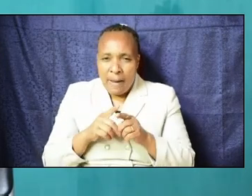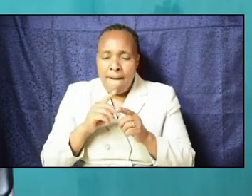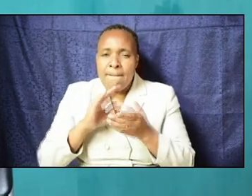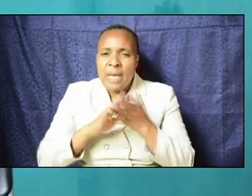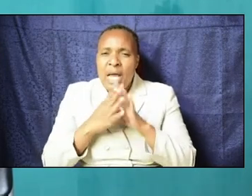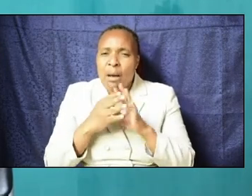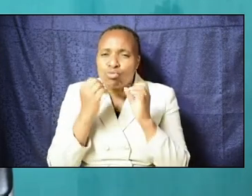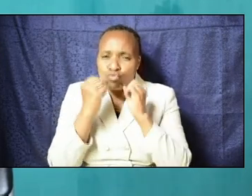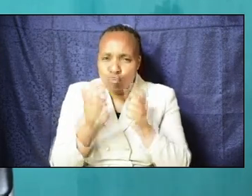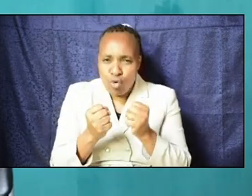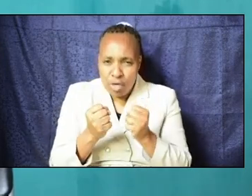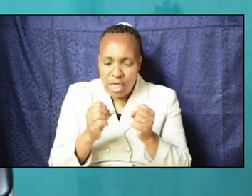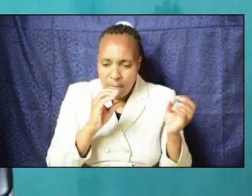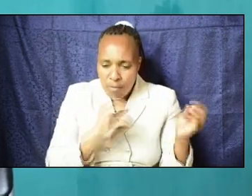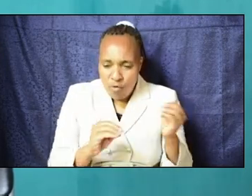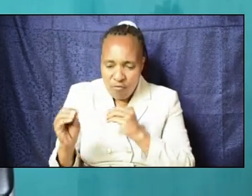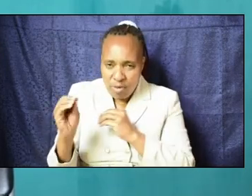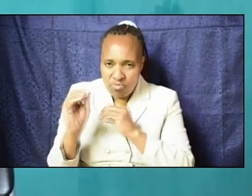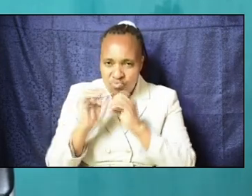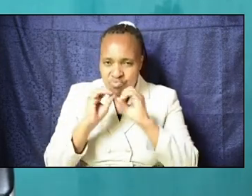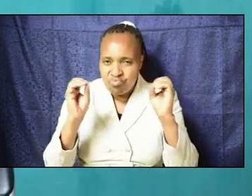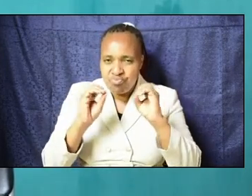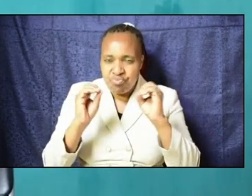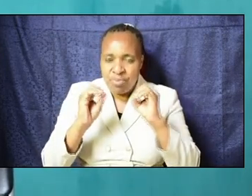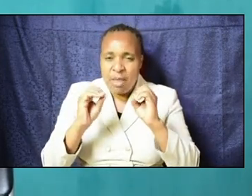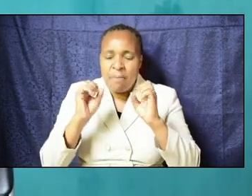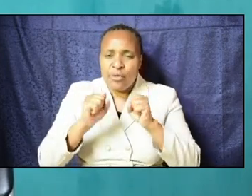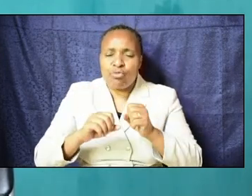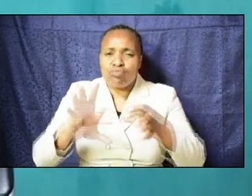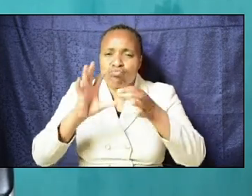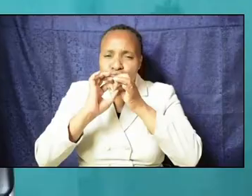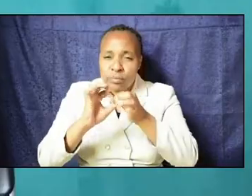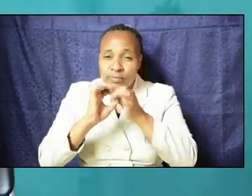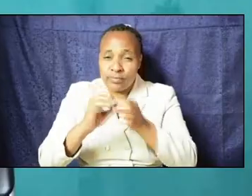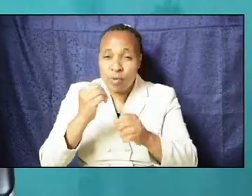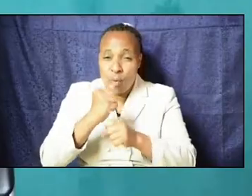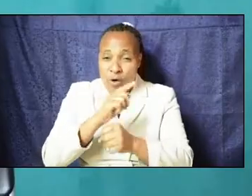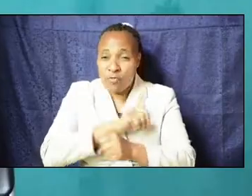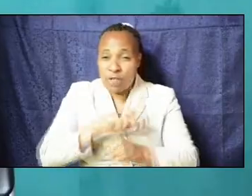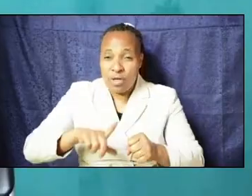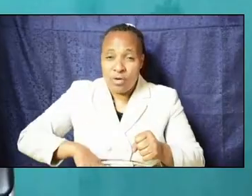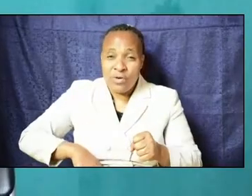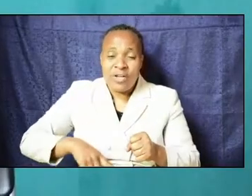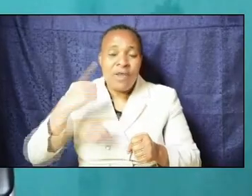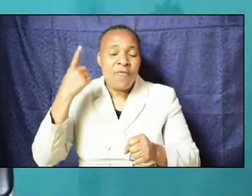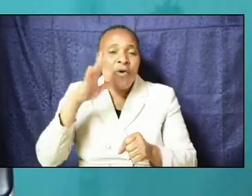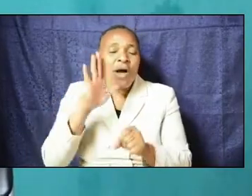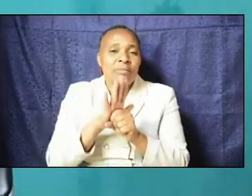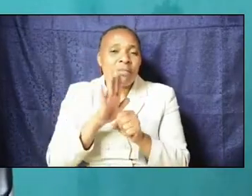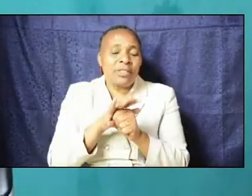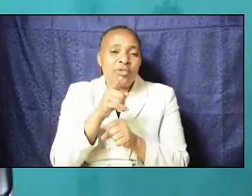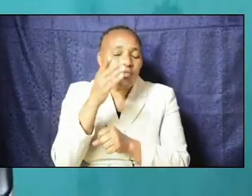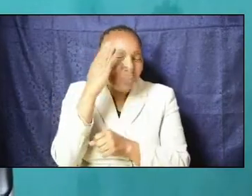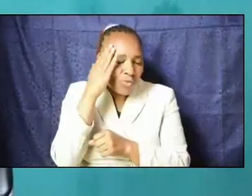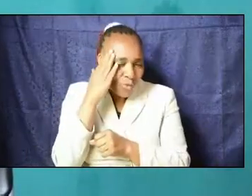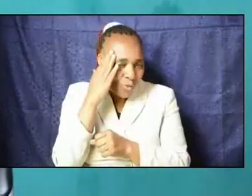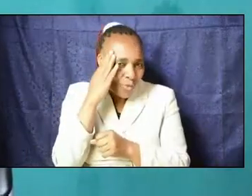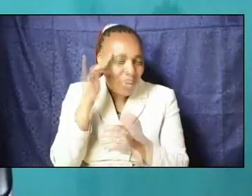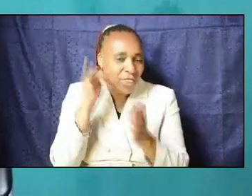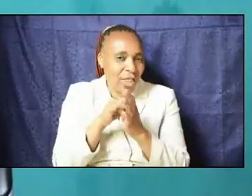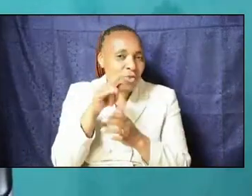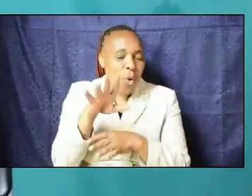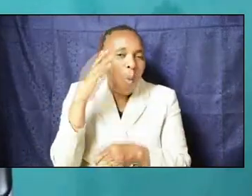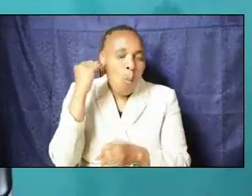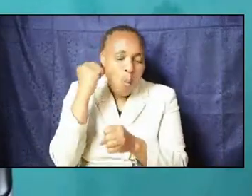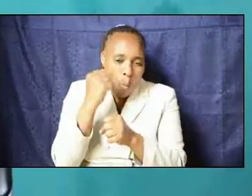steadfast, unmovable, always abounding in the work of the Lord, for as much as you know that your